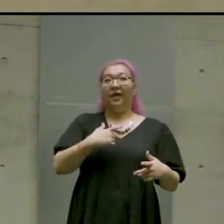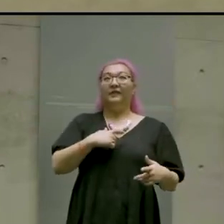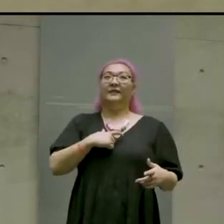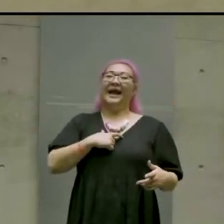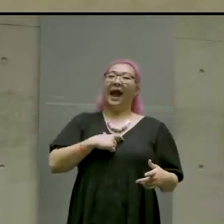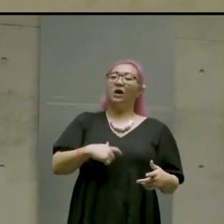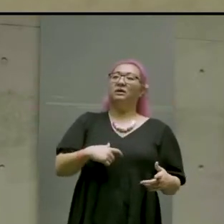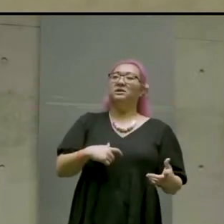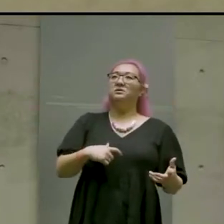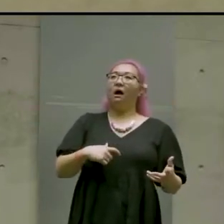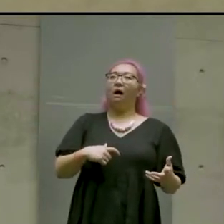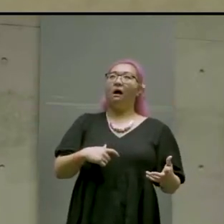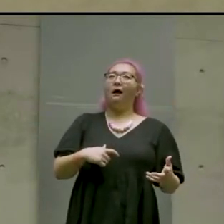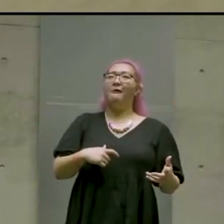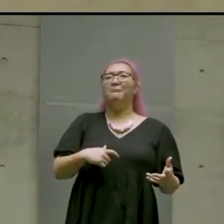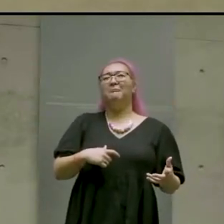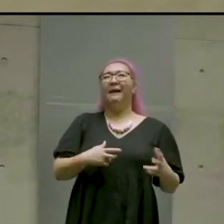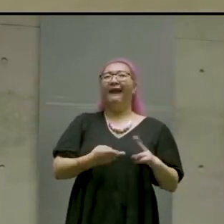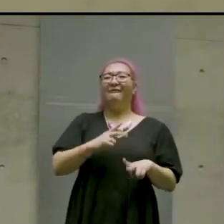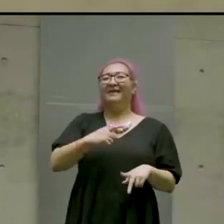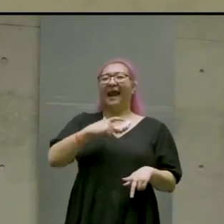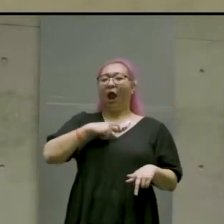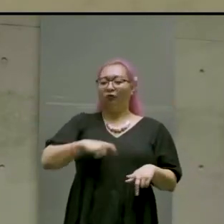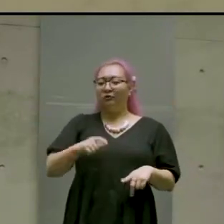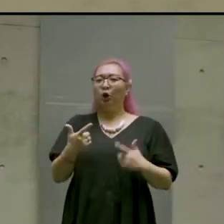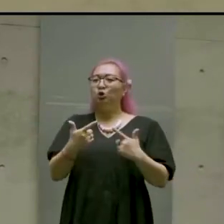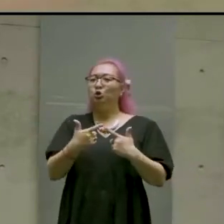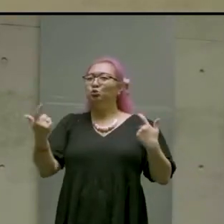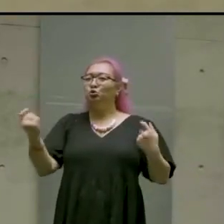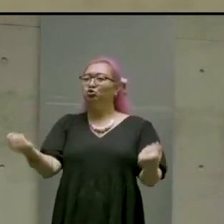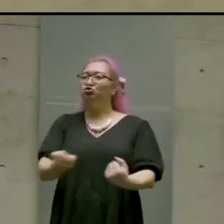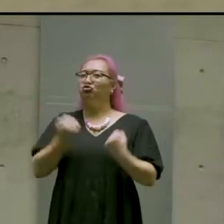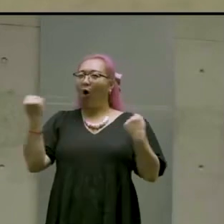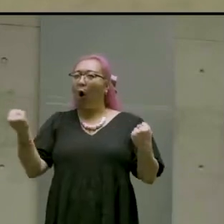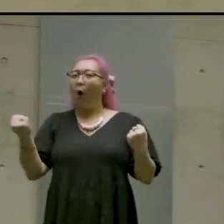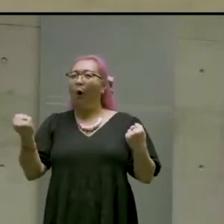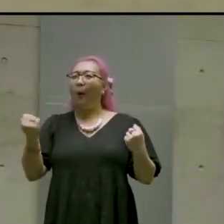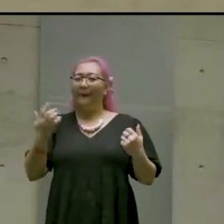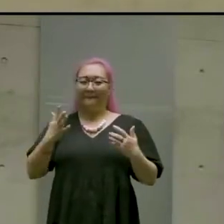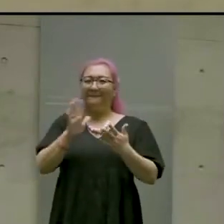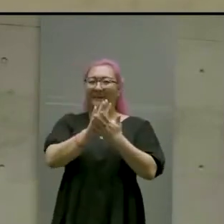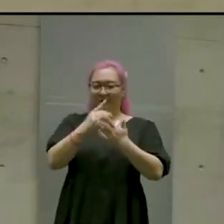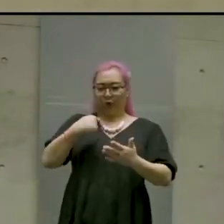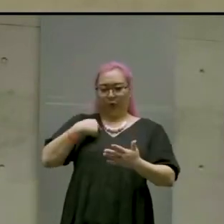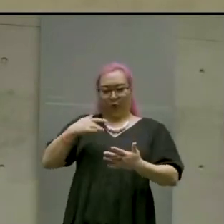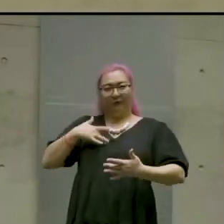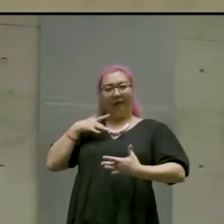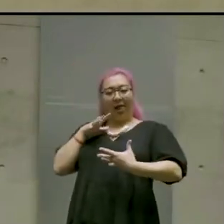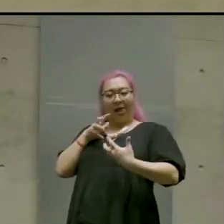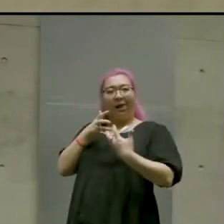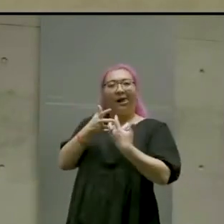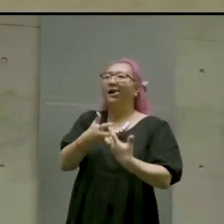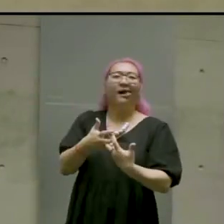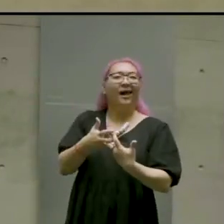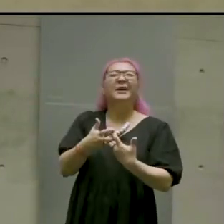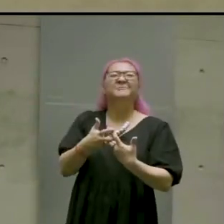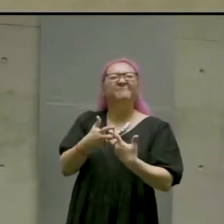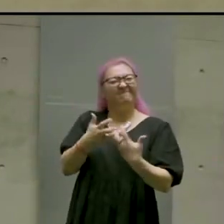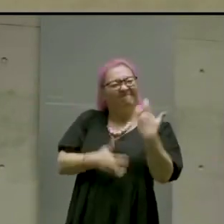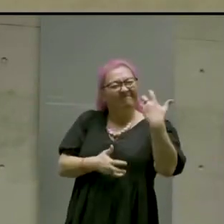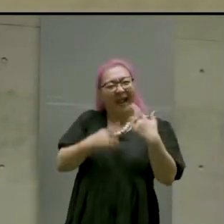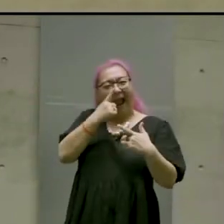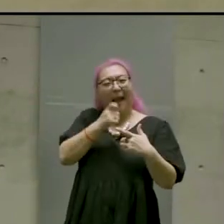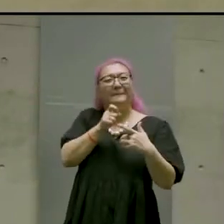to be a self-insert, that doesn't quite work. But in the case of The Walking Dead, I think they did a really great job of Lee consistently feeling like Lee